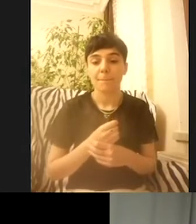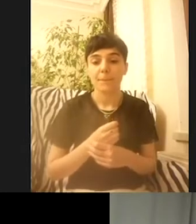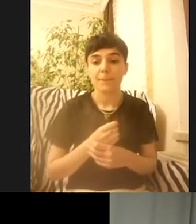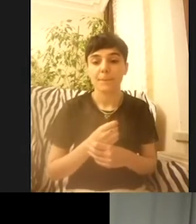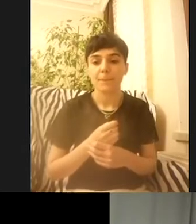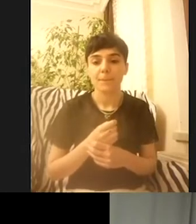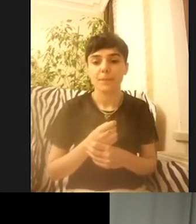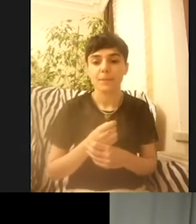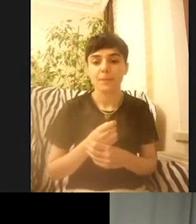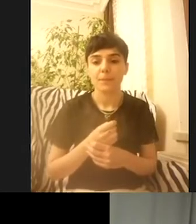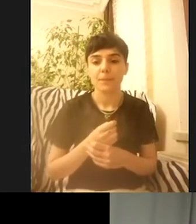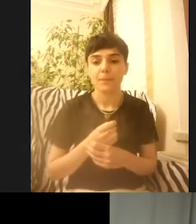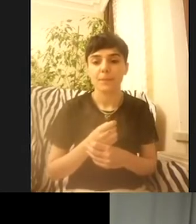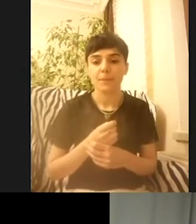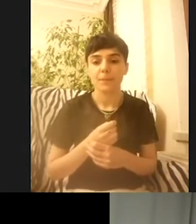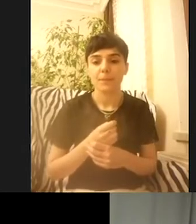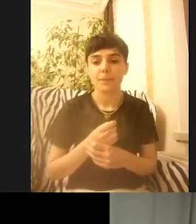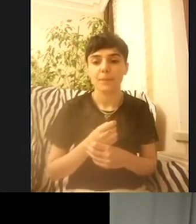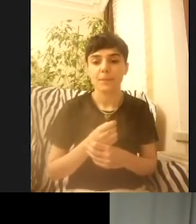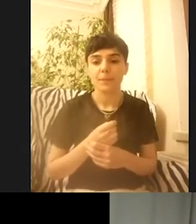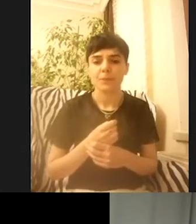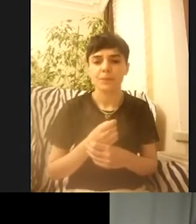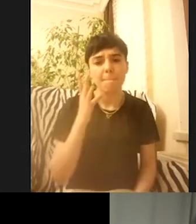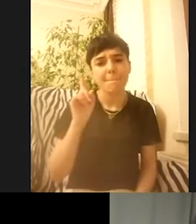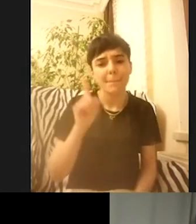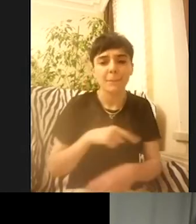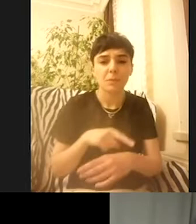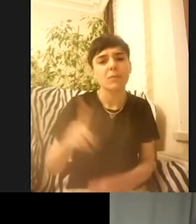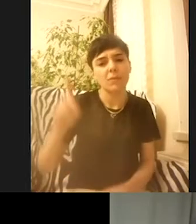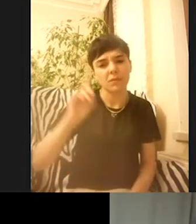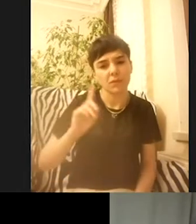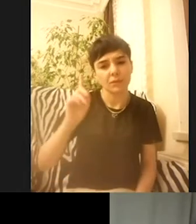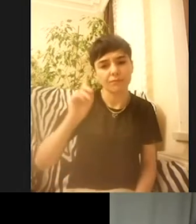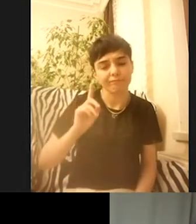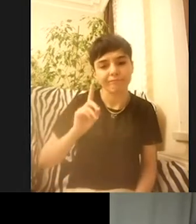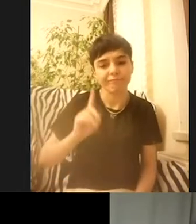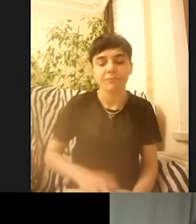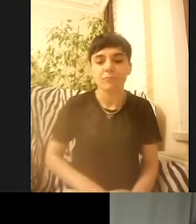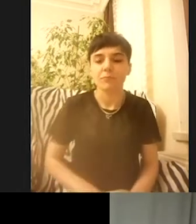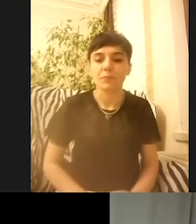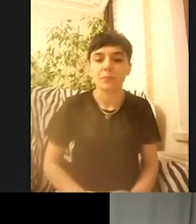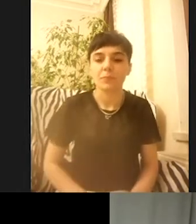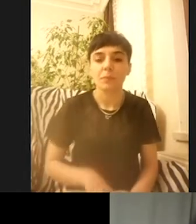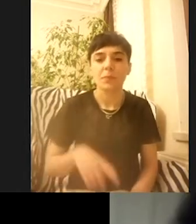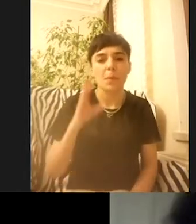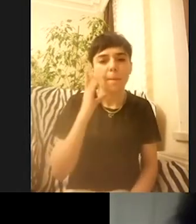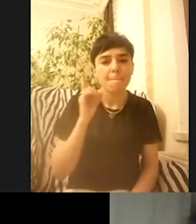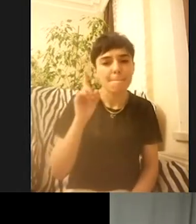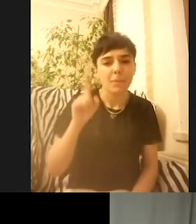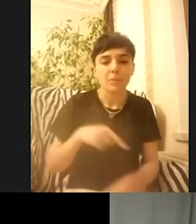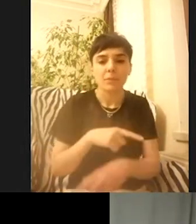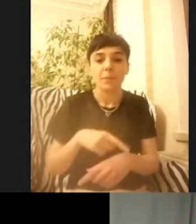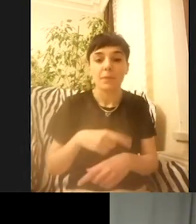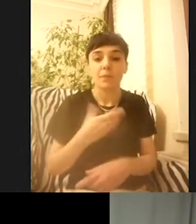The club has to spend this certain period by completing its legal obligation. What are these legal